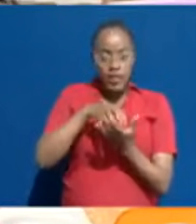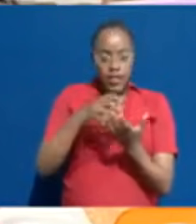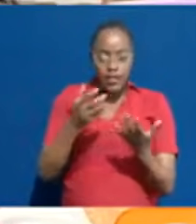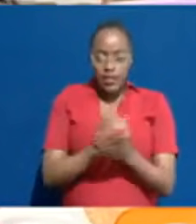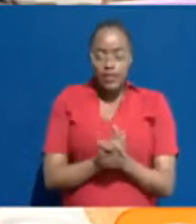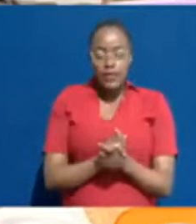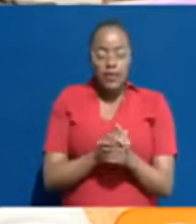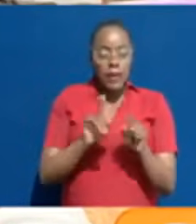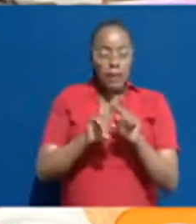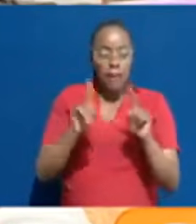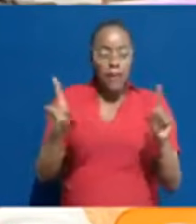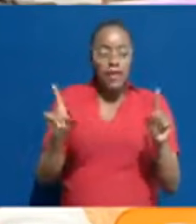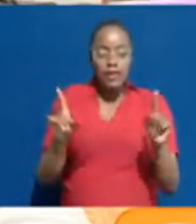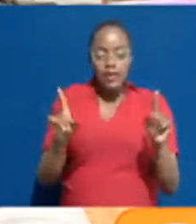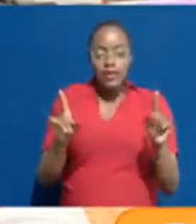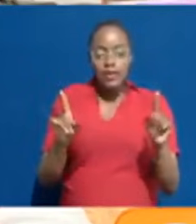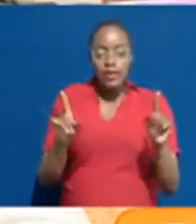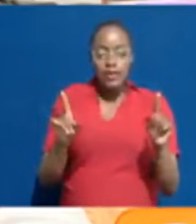Lakini